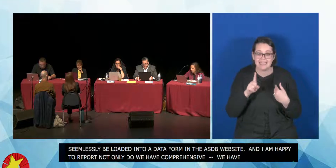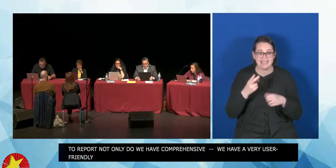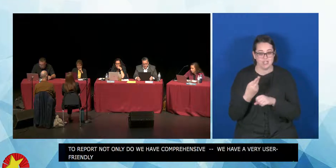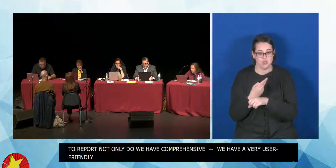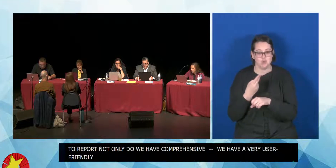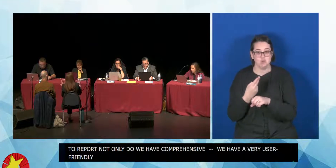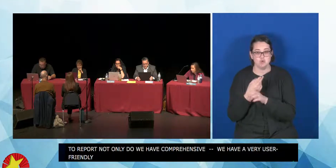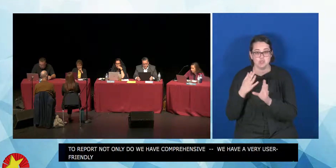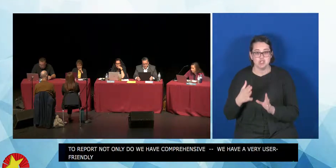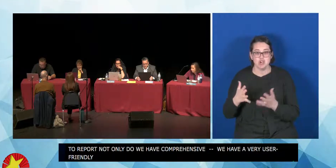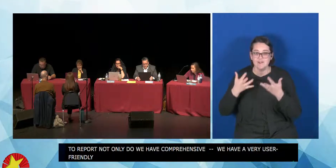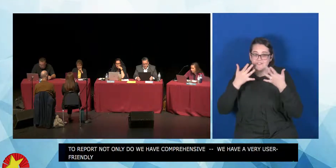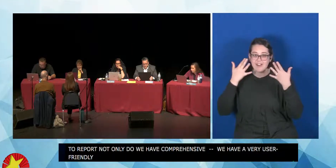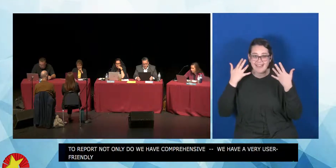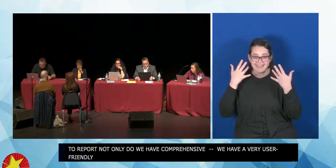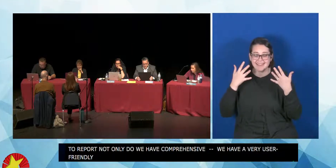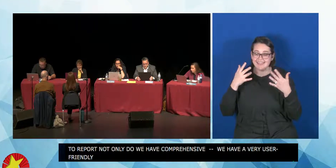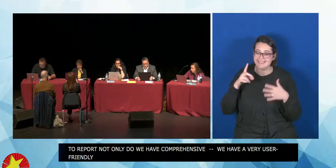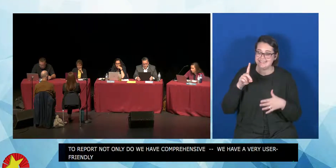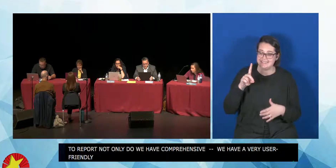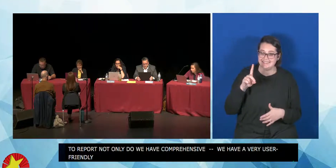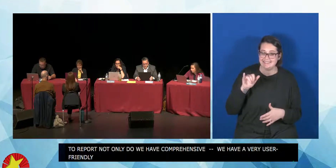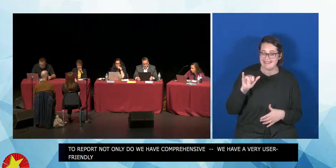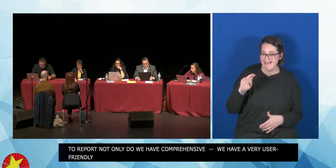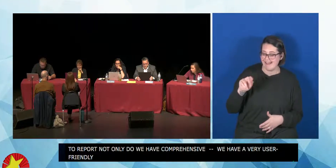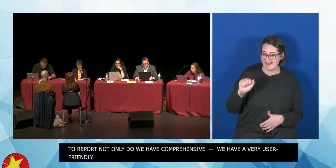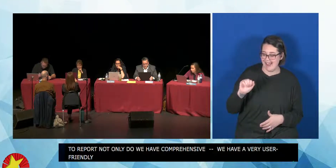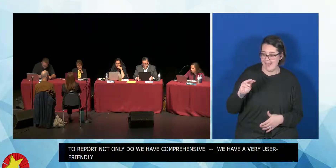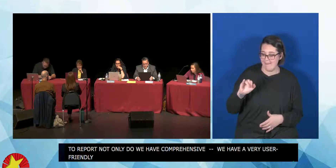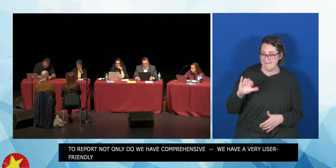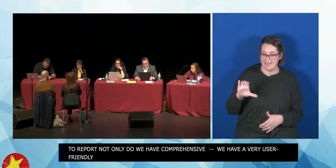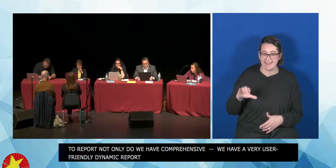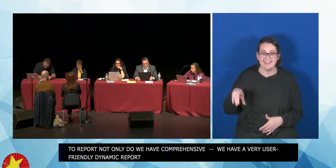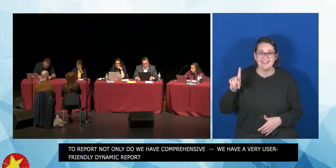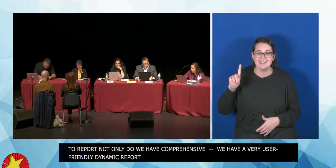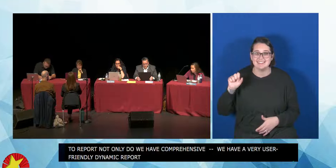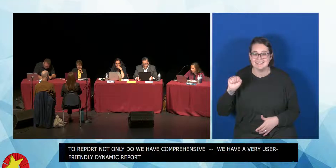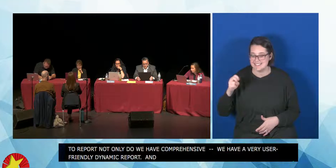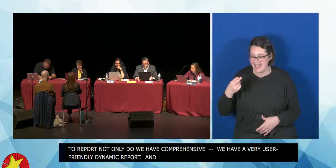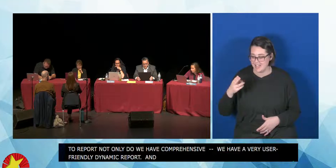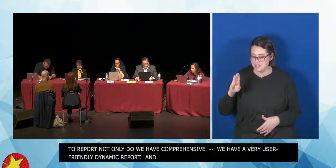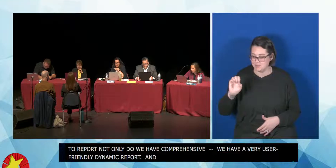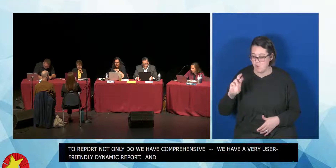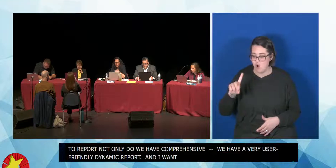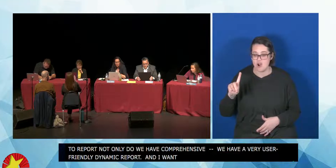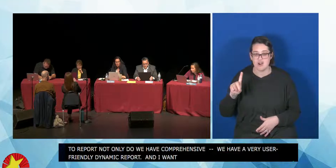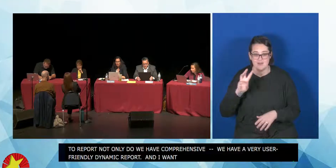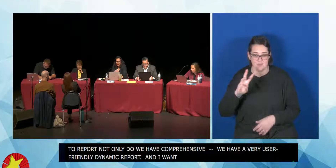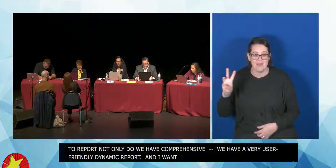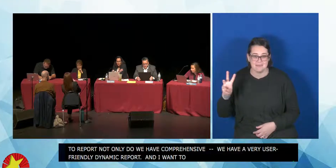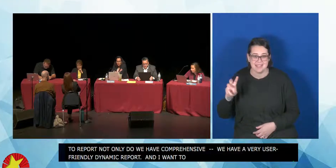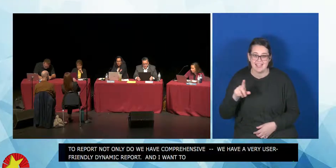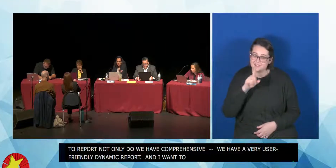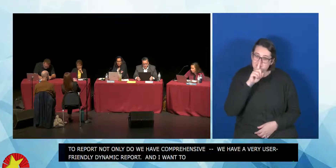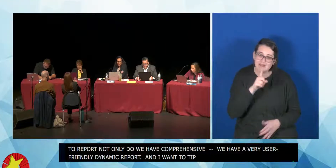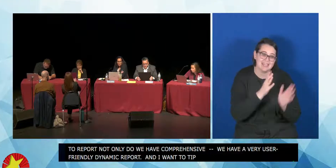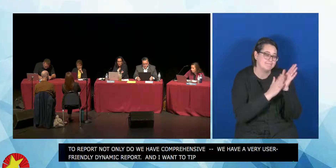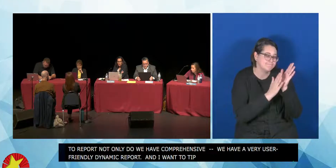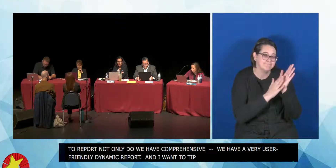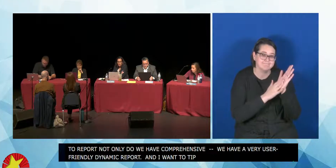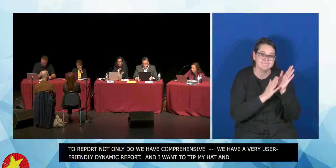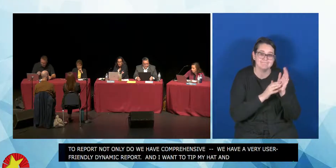dynamic dashboard. So I really want to tip my hat to Aaron and all of the work that he